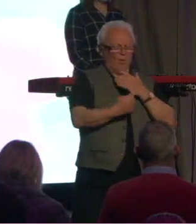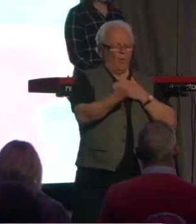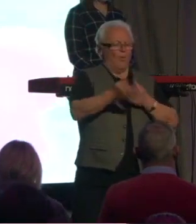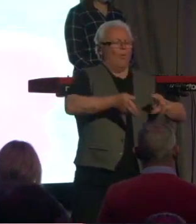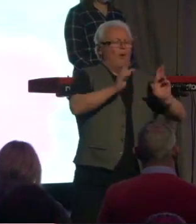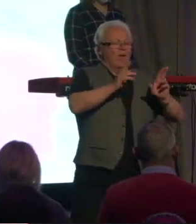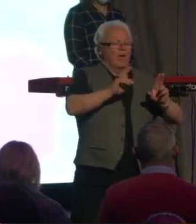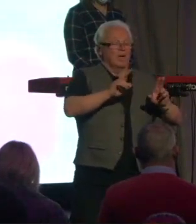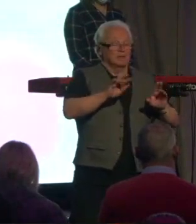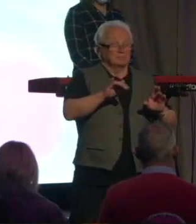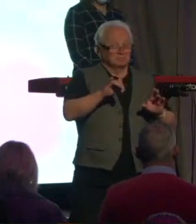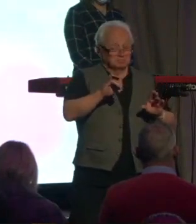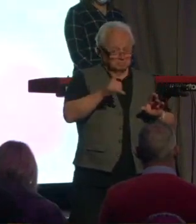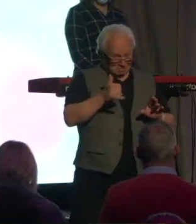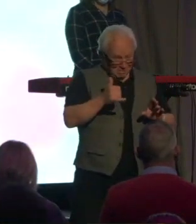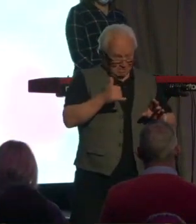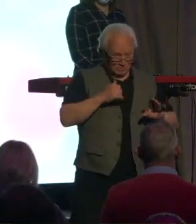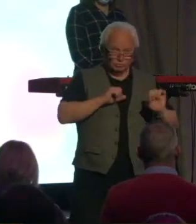love.